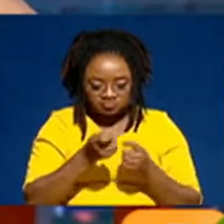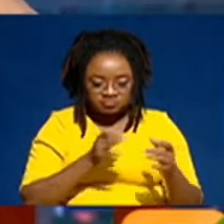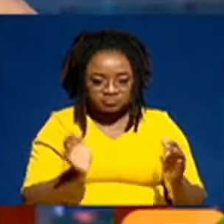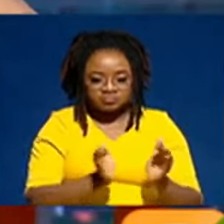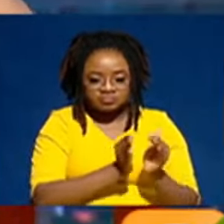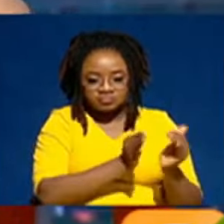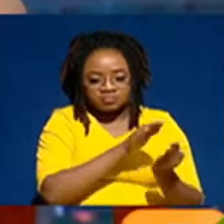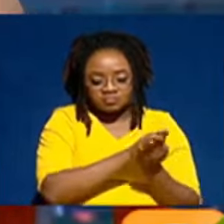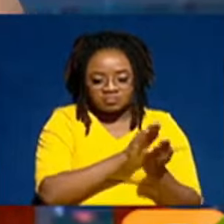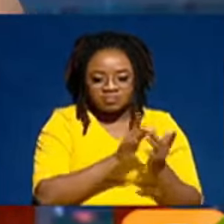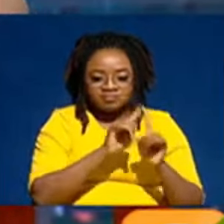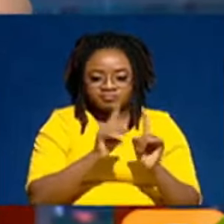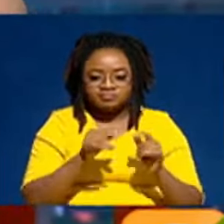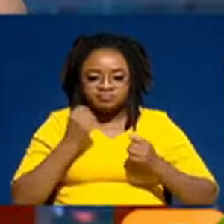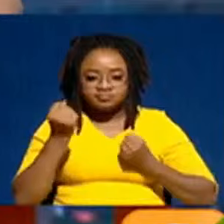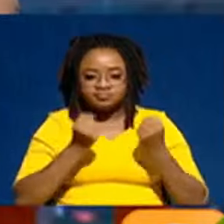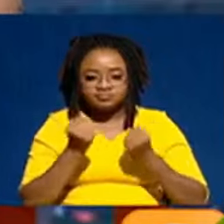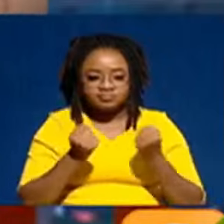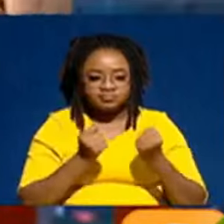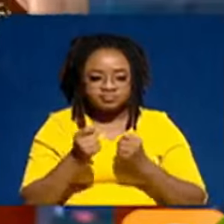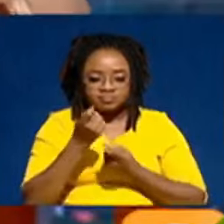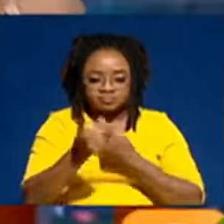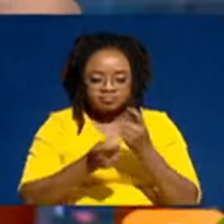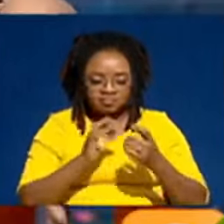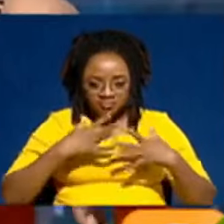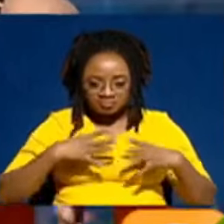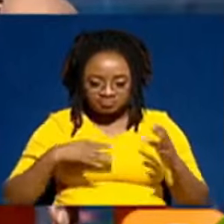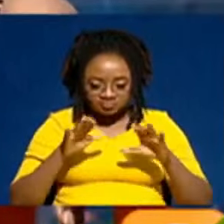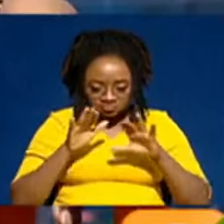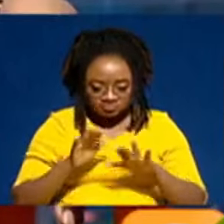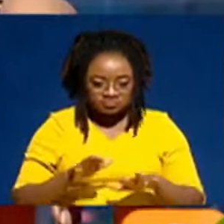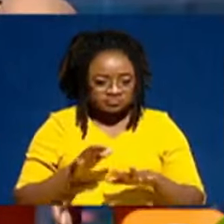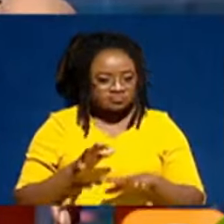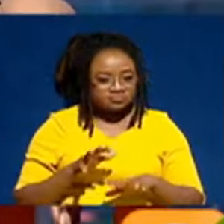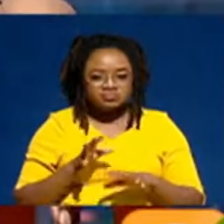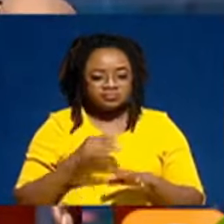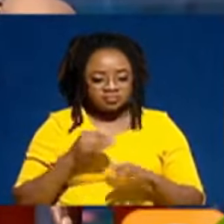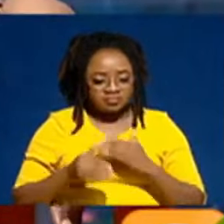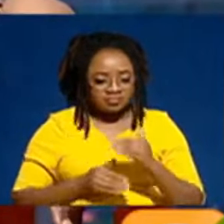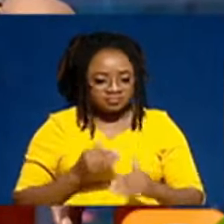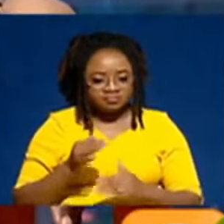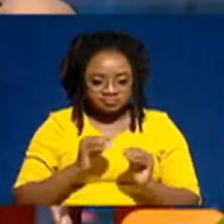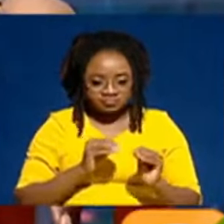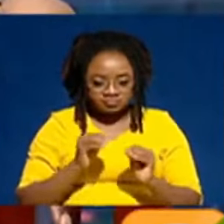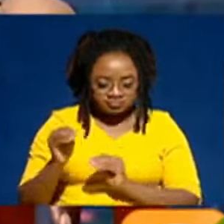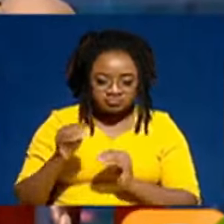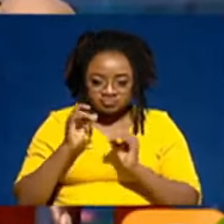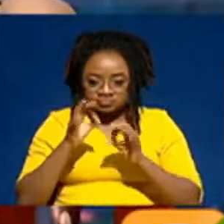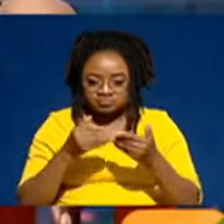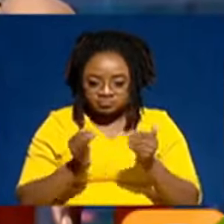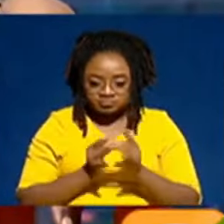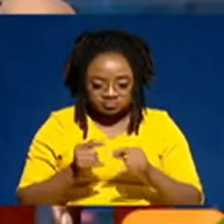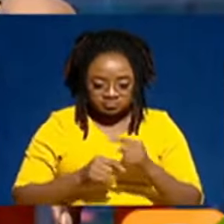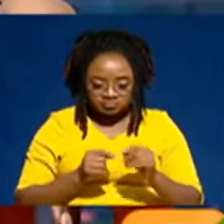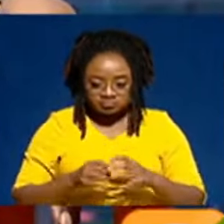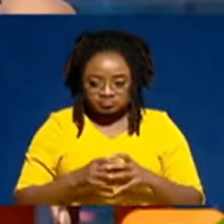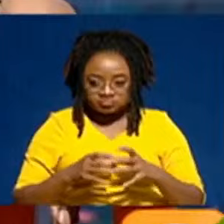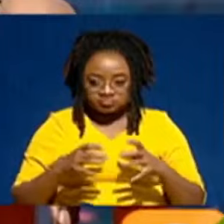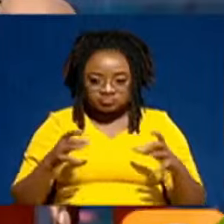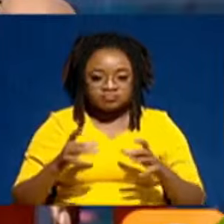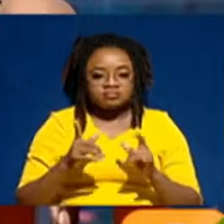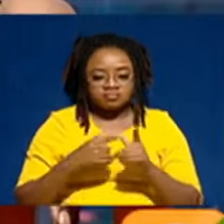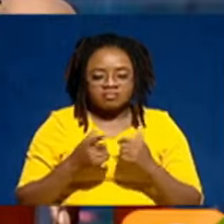capacity vehicles. Right. We are not saying that we'll face them out systematically. we'll take them where they belong. So we'll say beyond a certain boundary, we